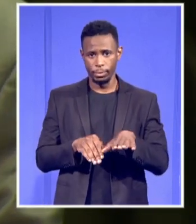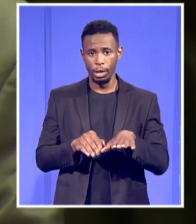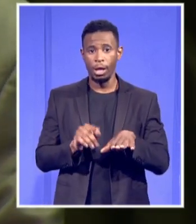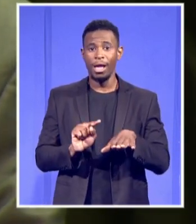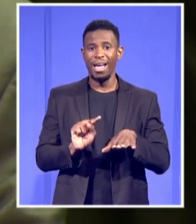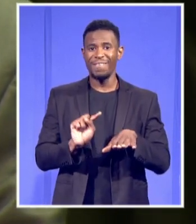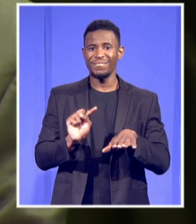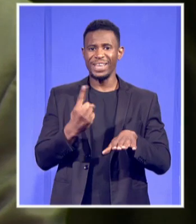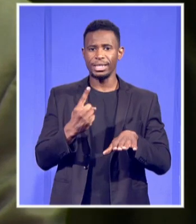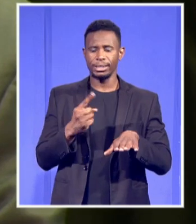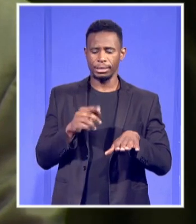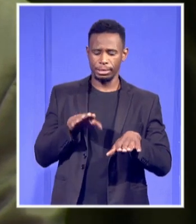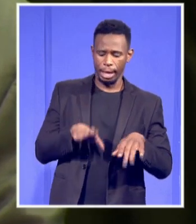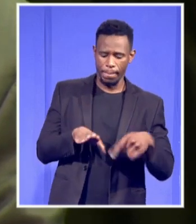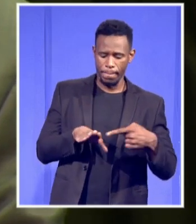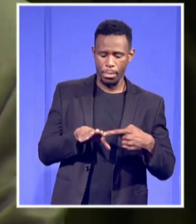profile